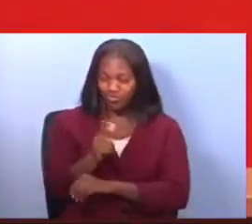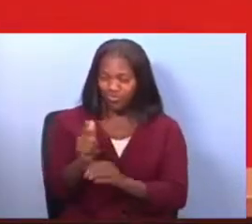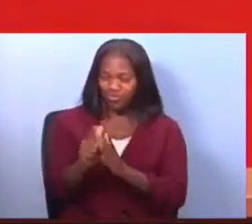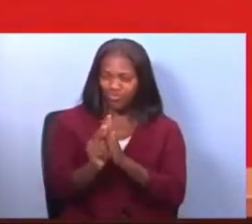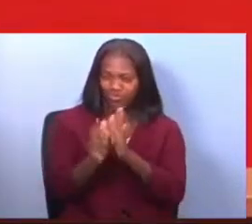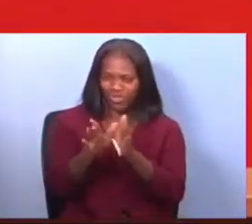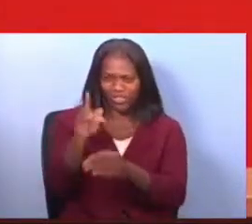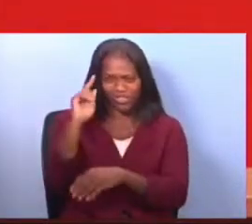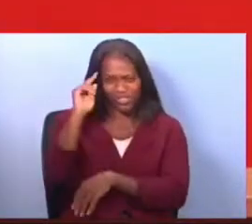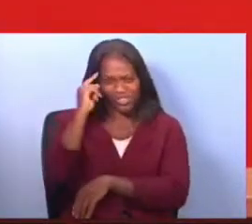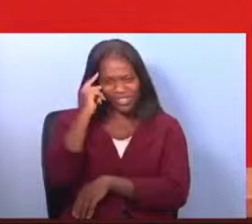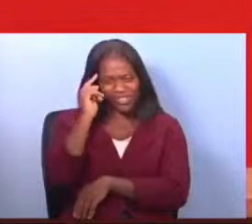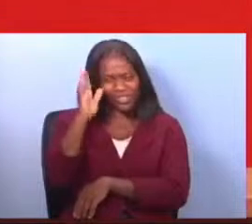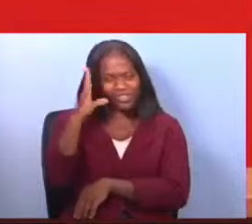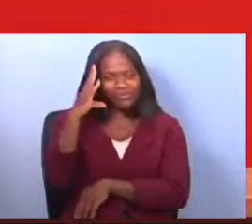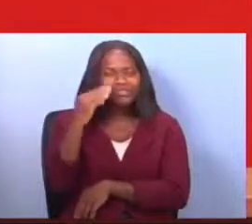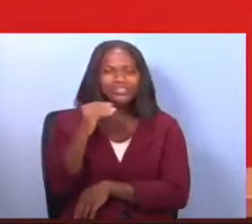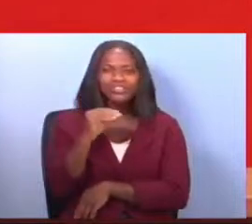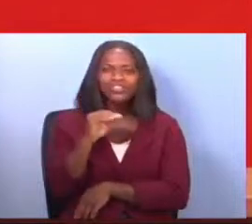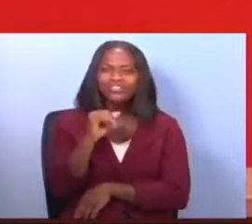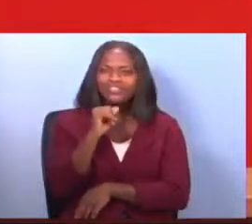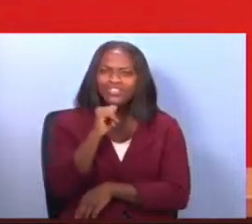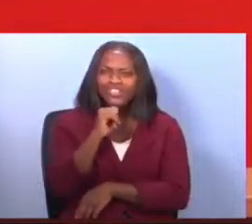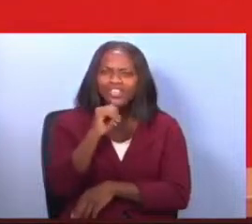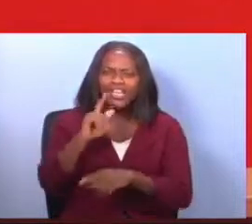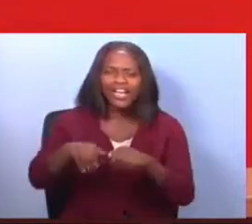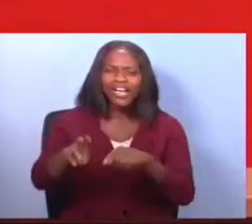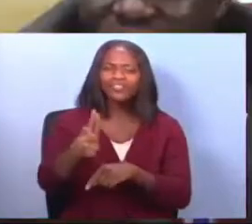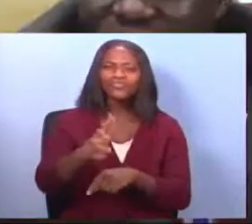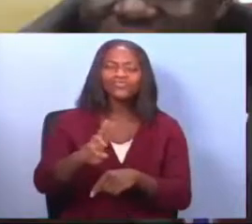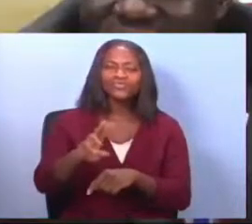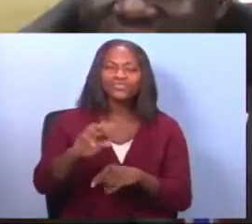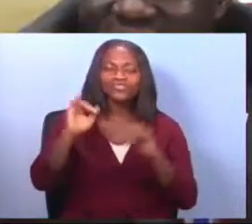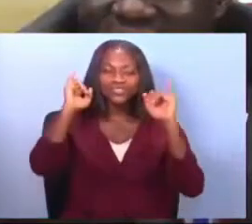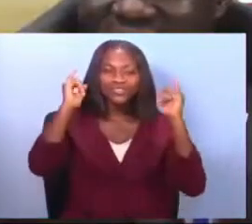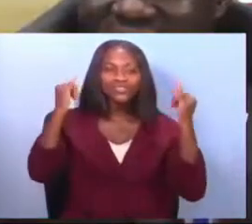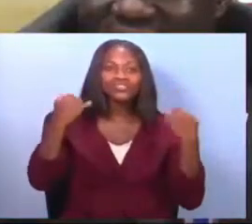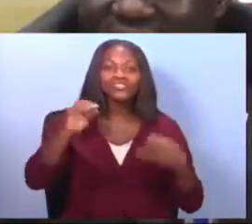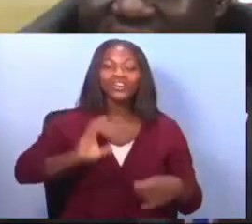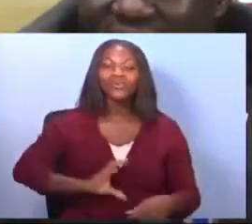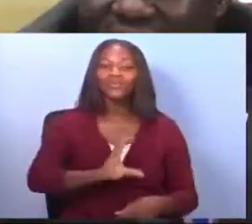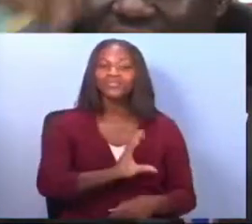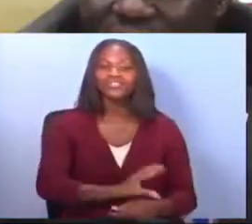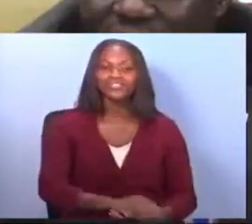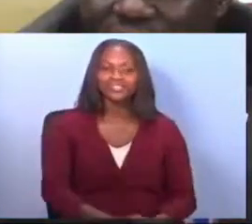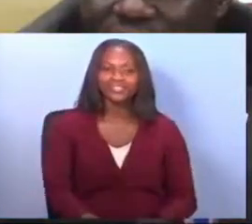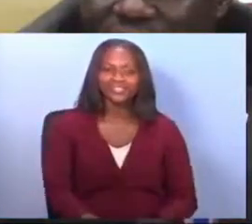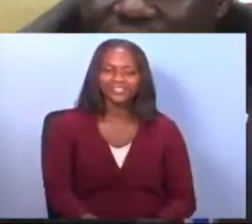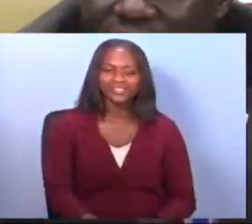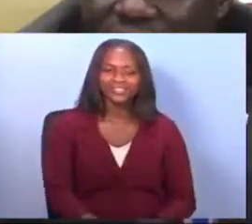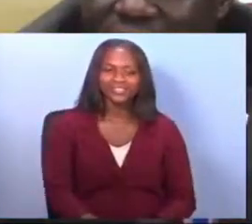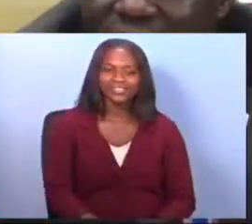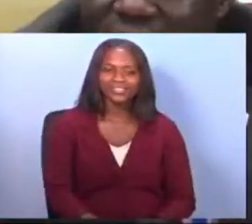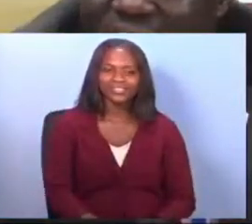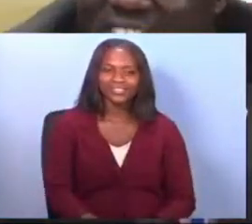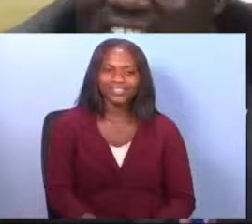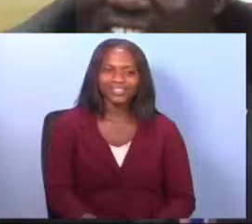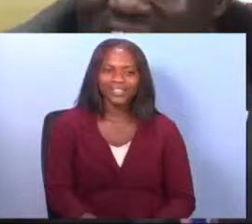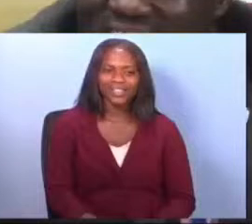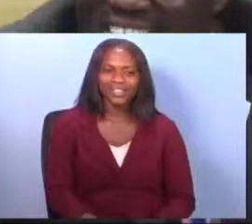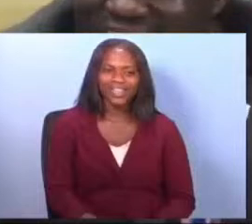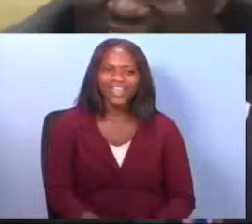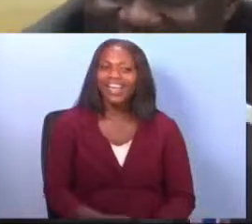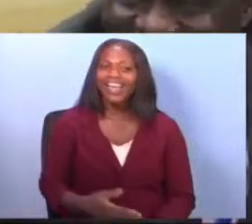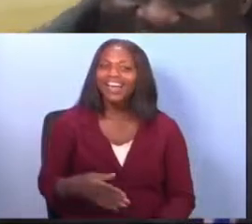do you think your expertise are not needed at Judiciary Committee? At least they should have made me the deputy ranking member.